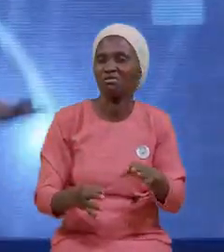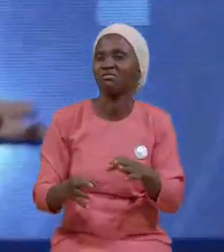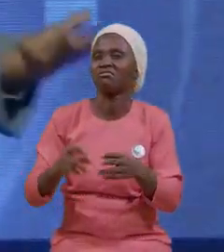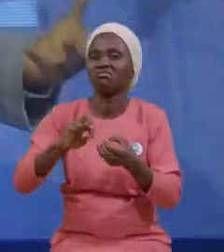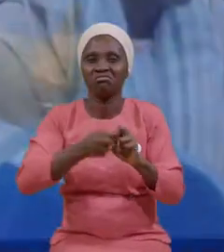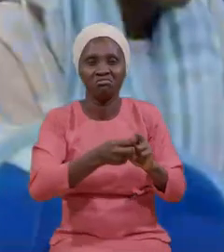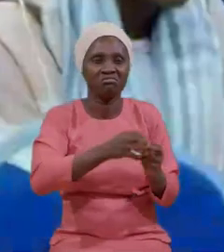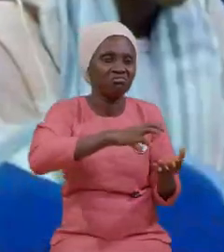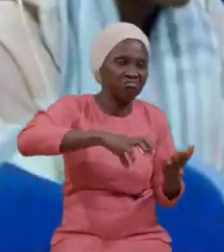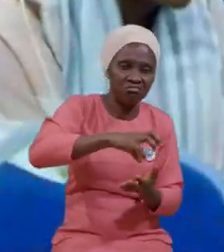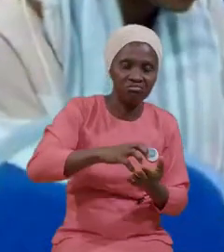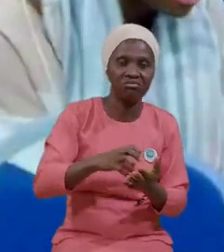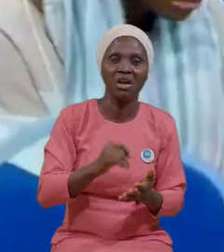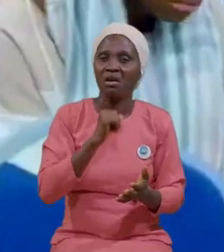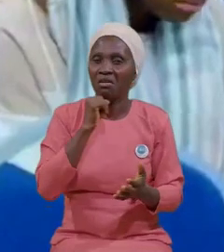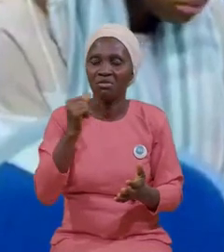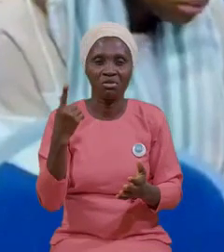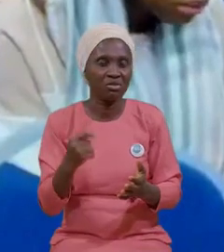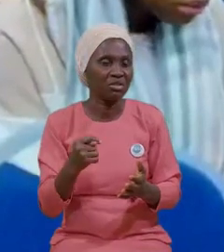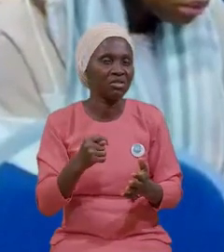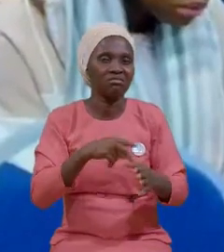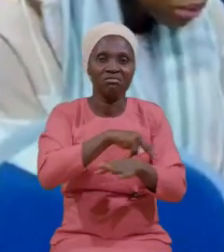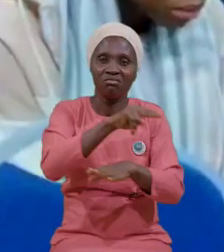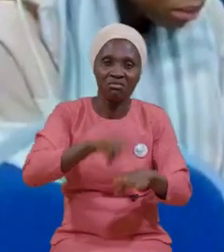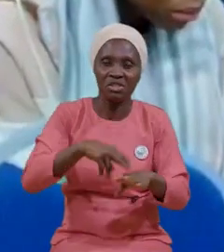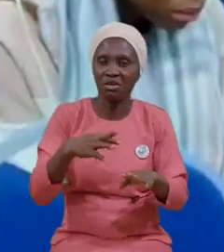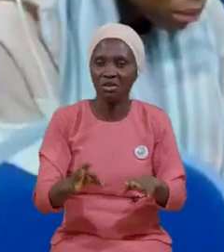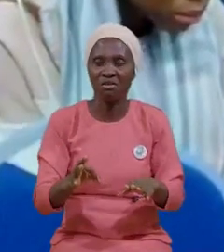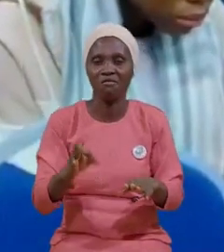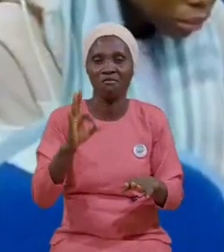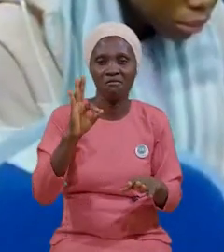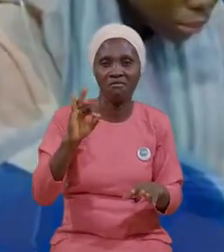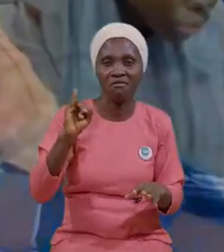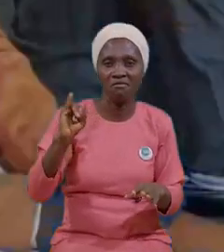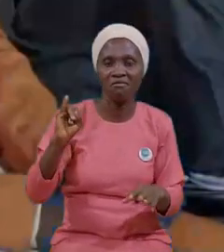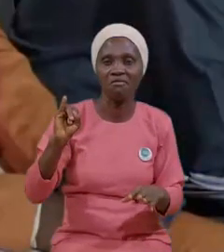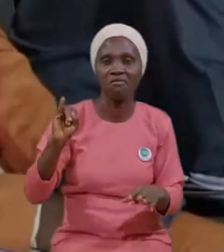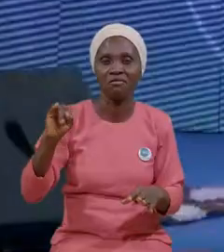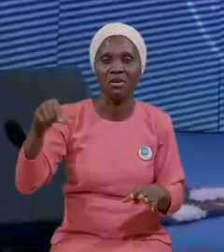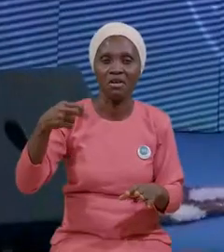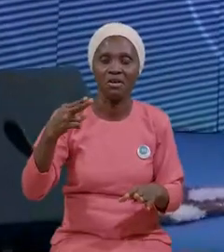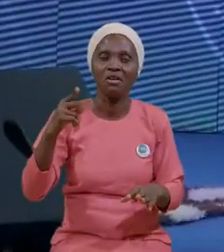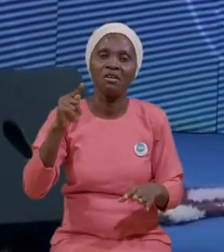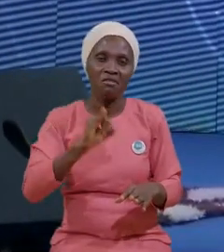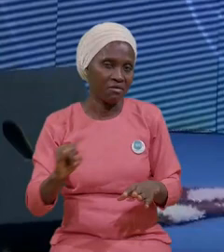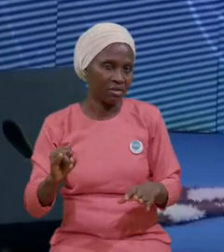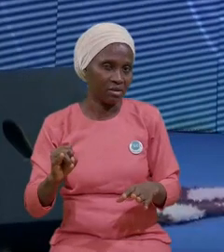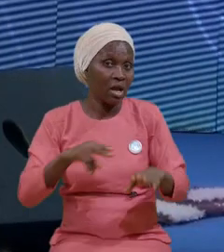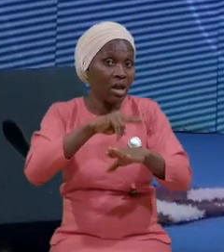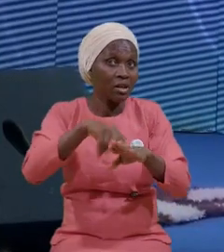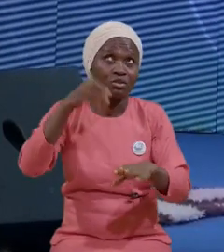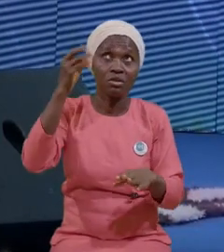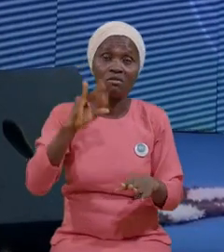It's not the nature of fighting. The nature of God is the nature of peace.